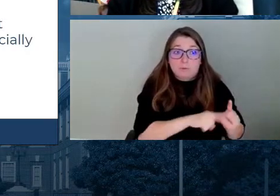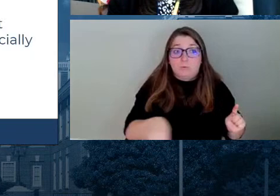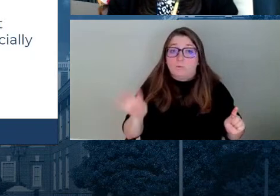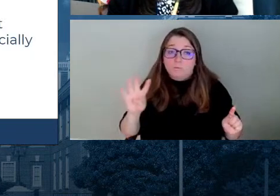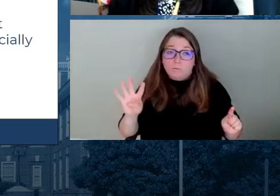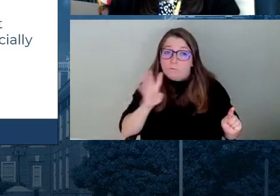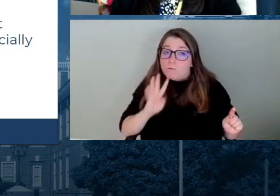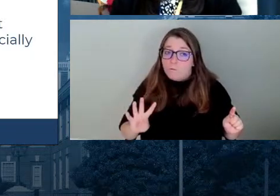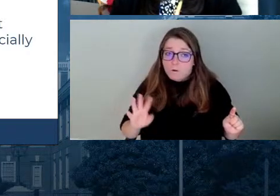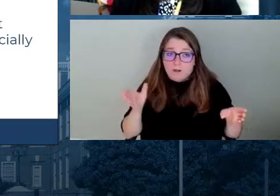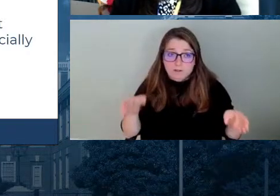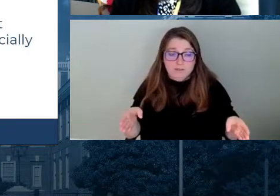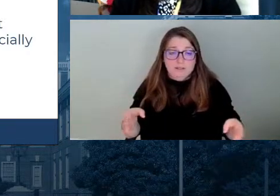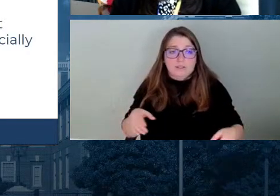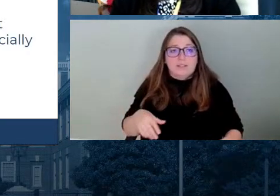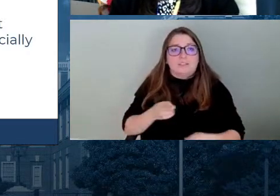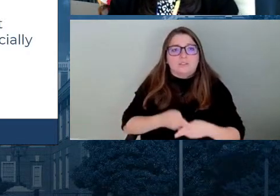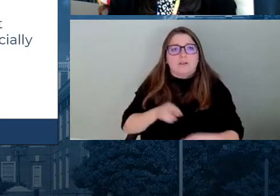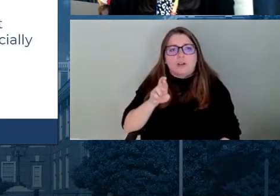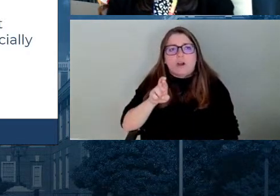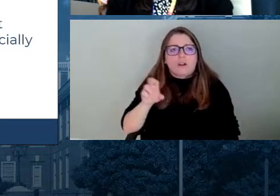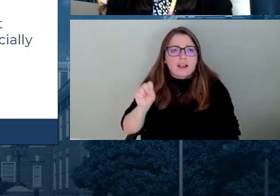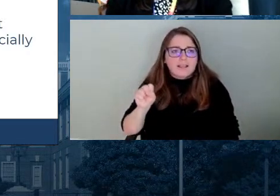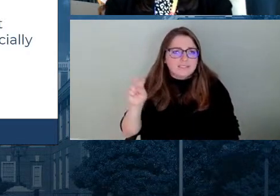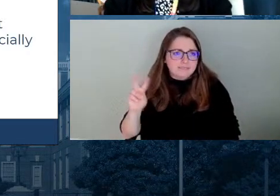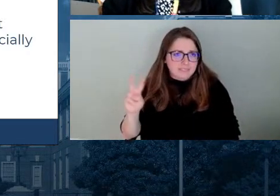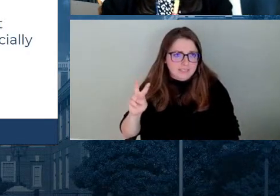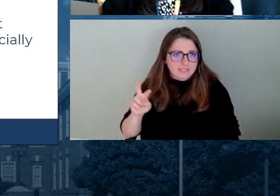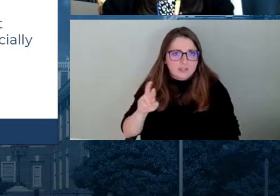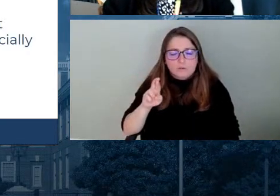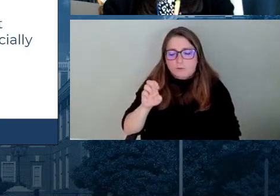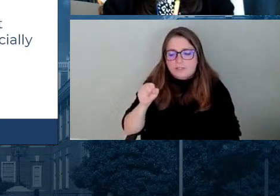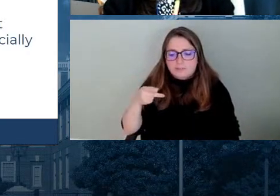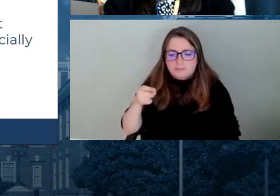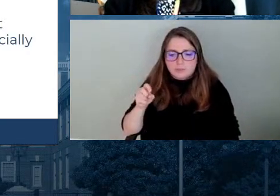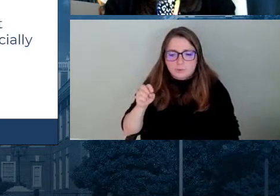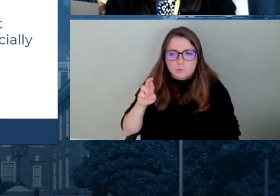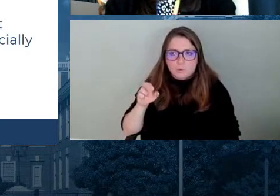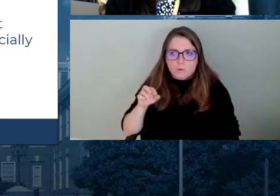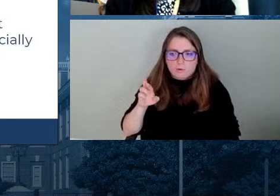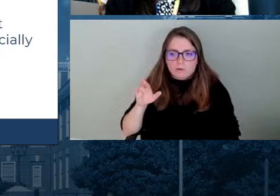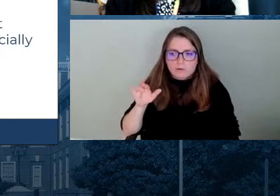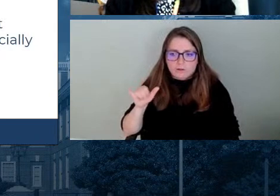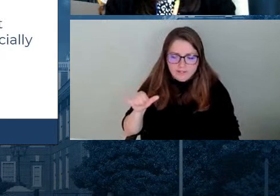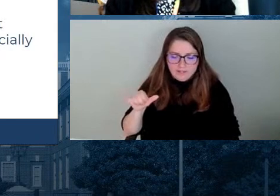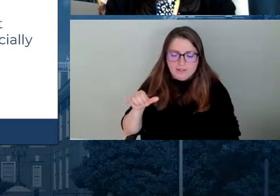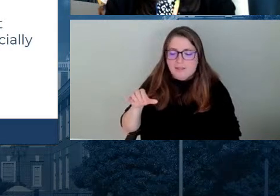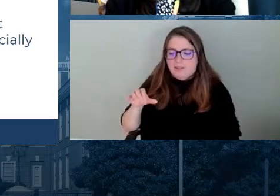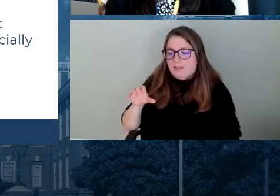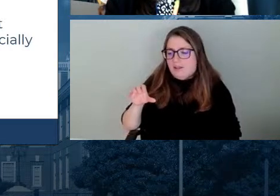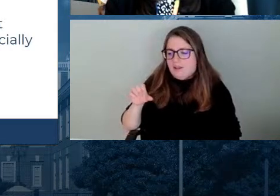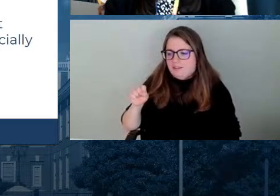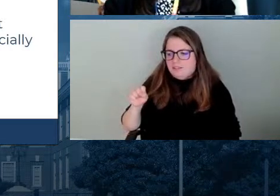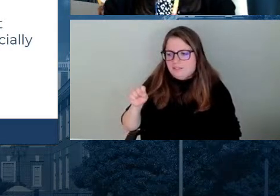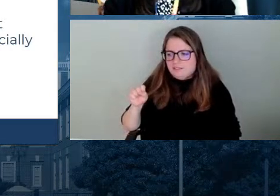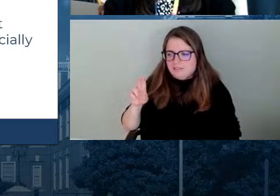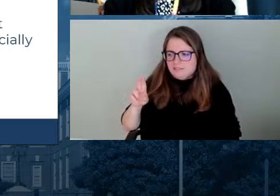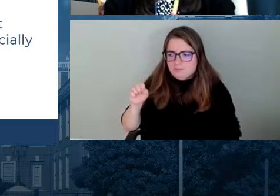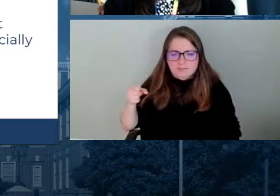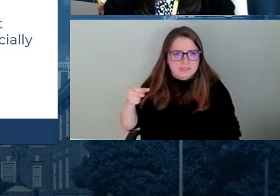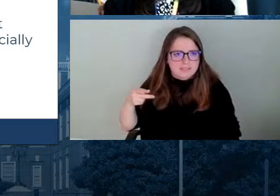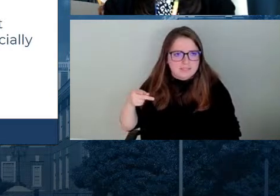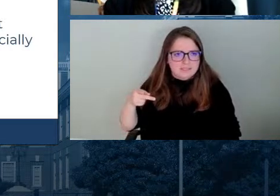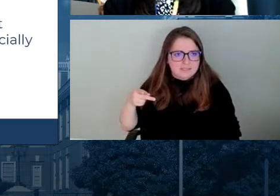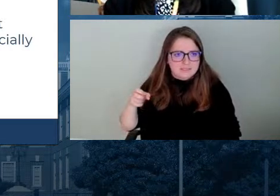the respiratory syncytial virus, otherwise known as RSV. We've seen 505 cases in Delaware.